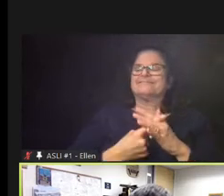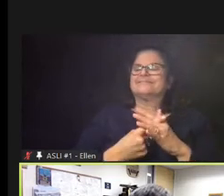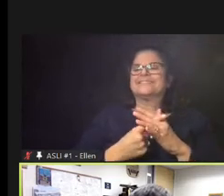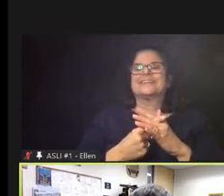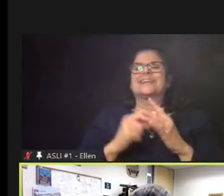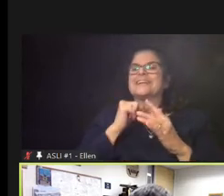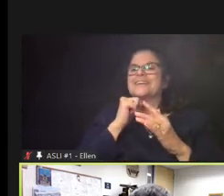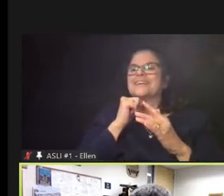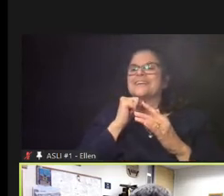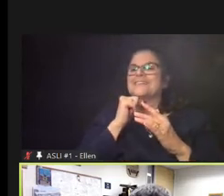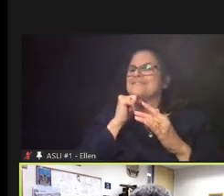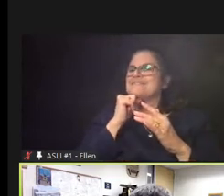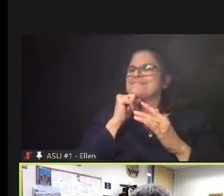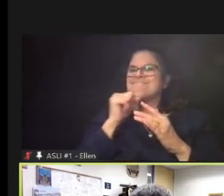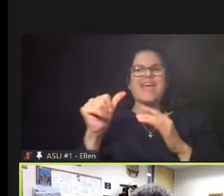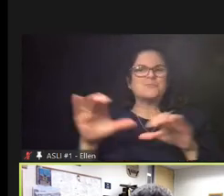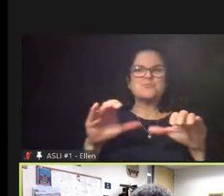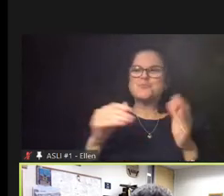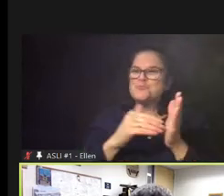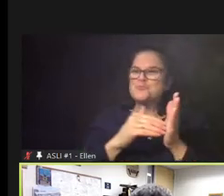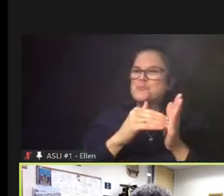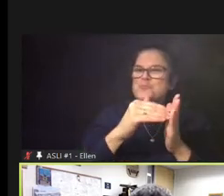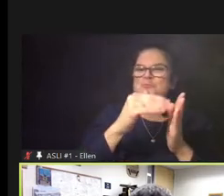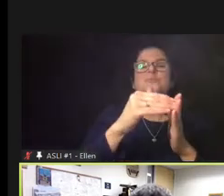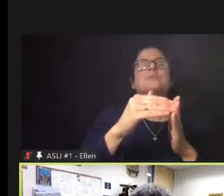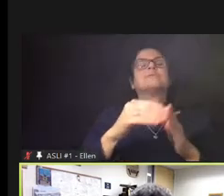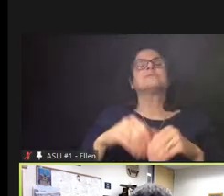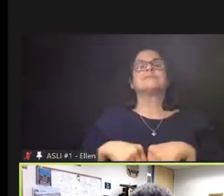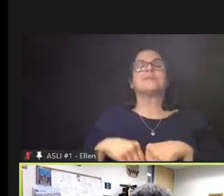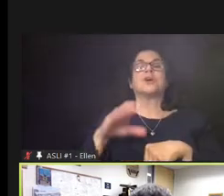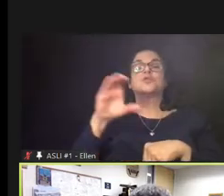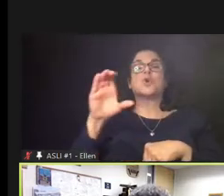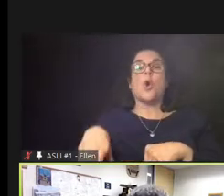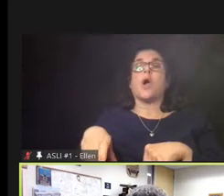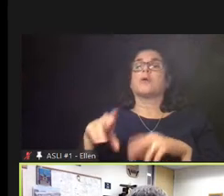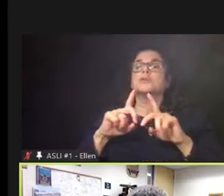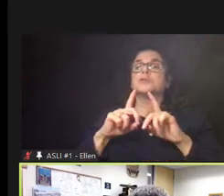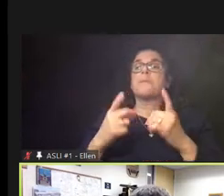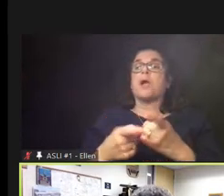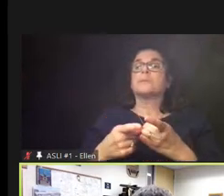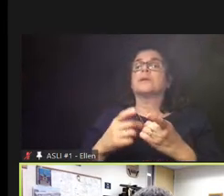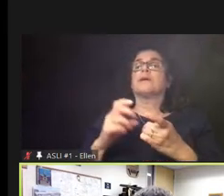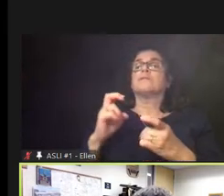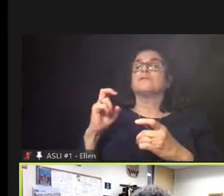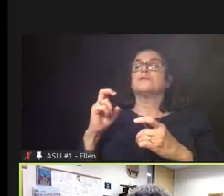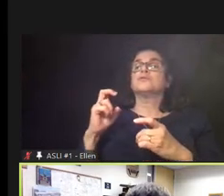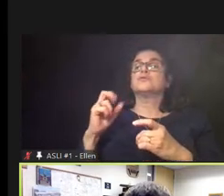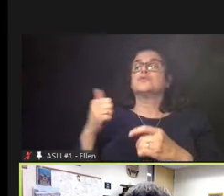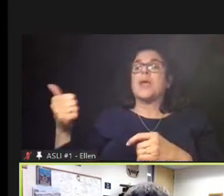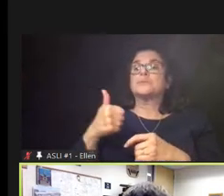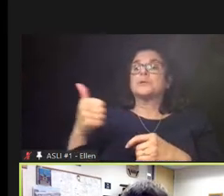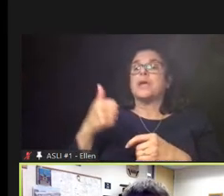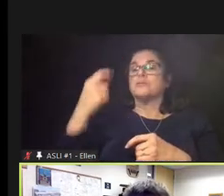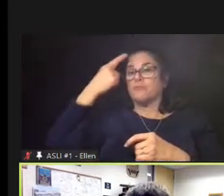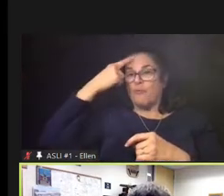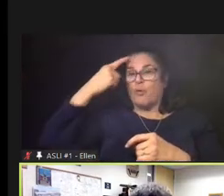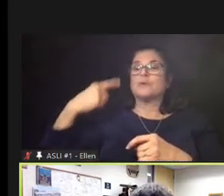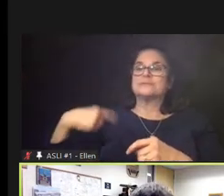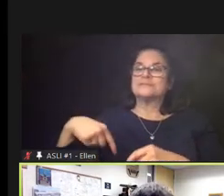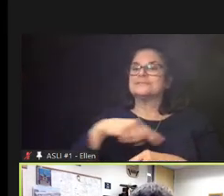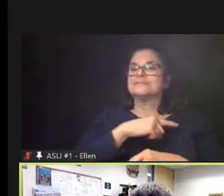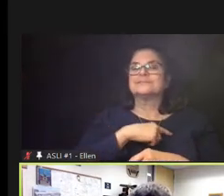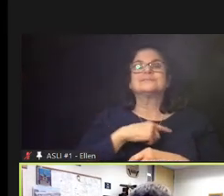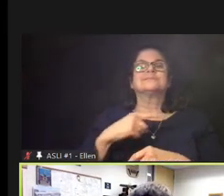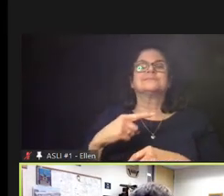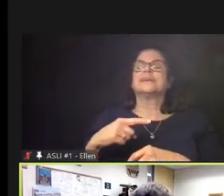talk about. This is actually a project that's being performed by the Chicago Department of Transportation on our behalf. It's had a lot of kind of call